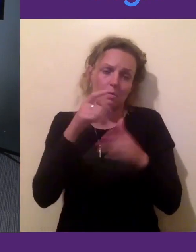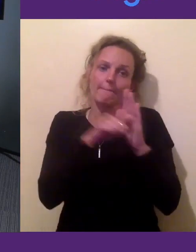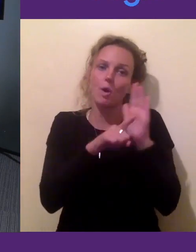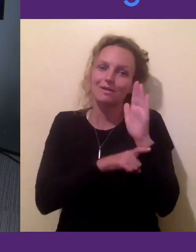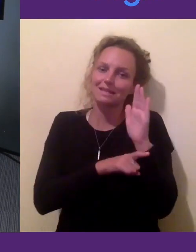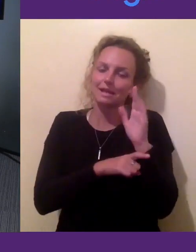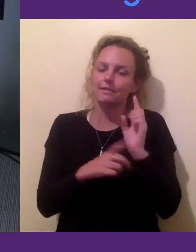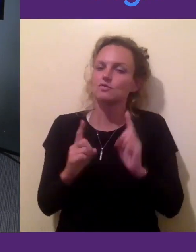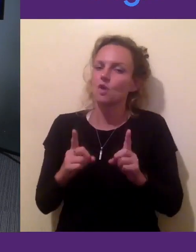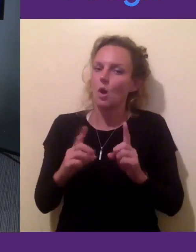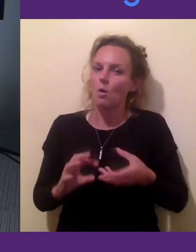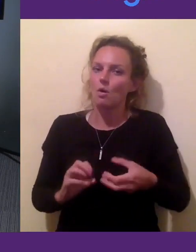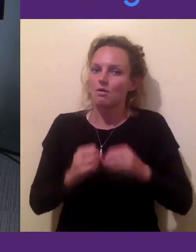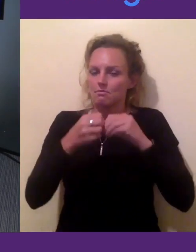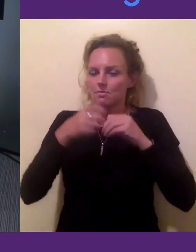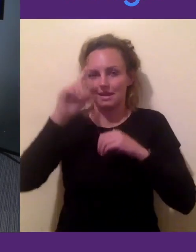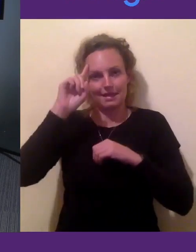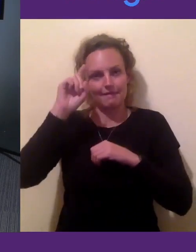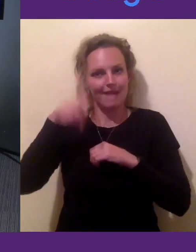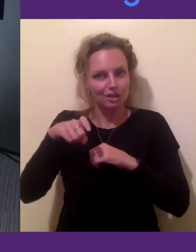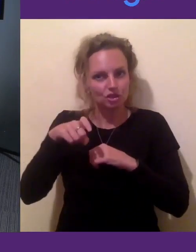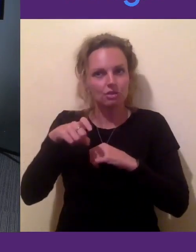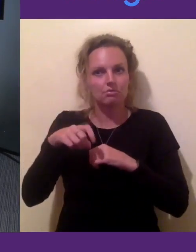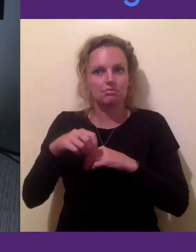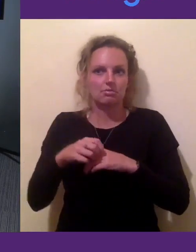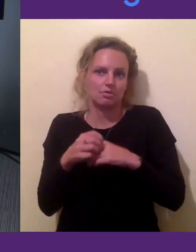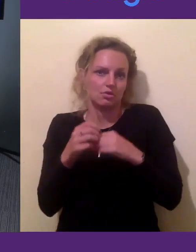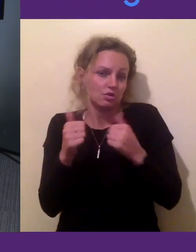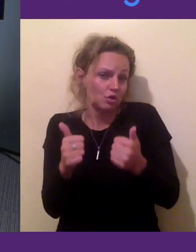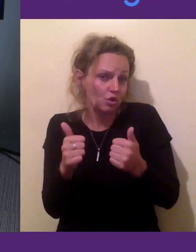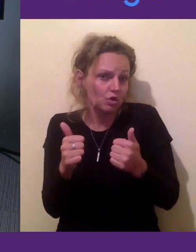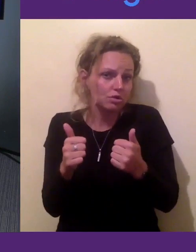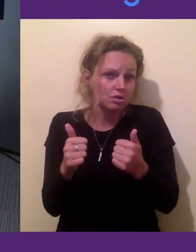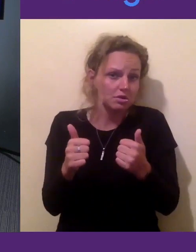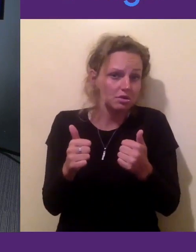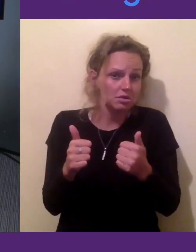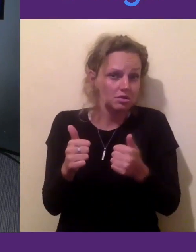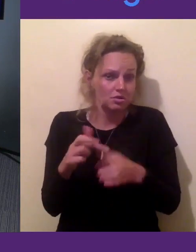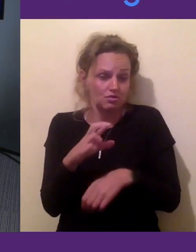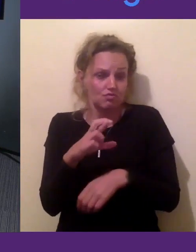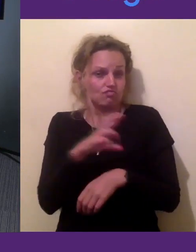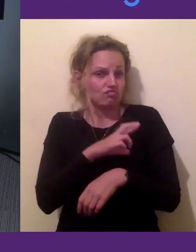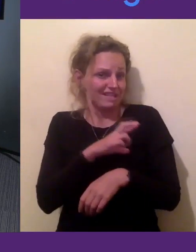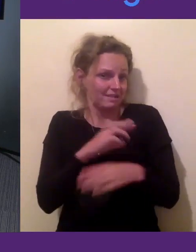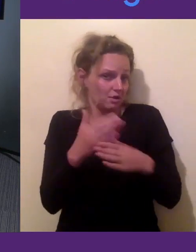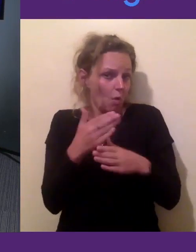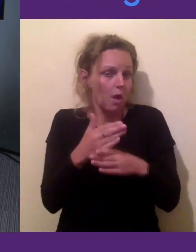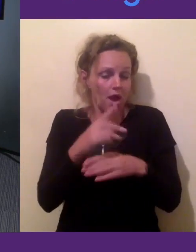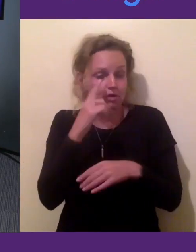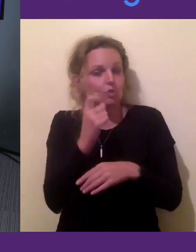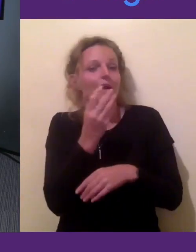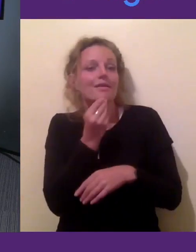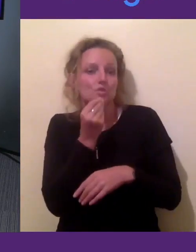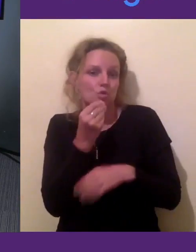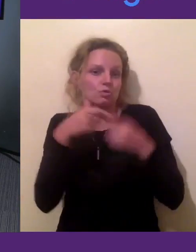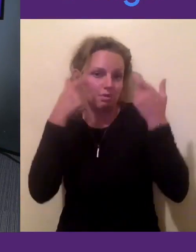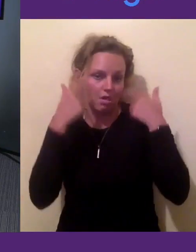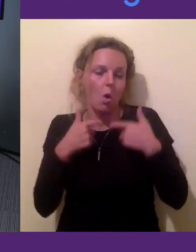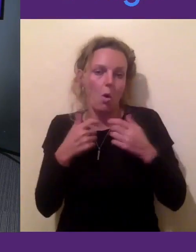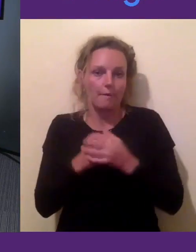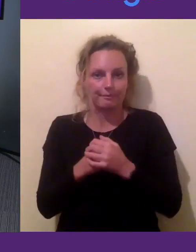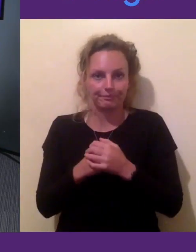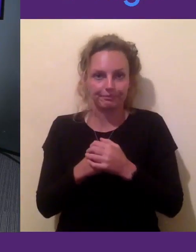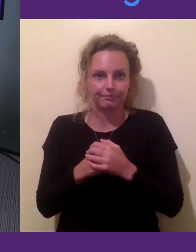the good reasons don't work, you can always use the law to your advantage. Mine, I've been in this